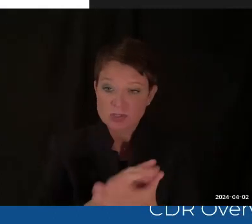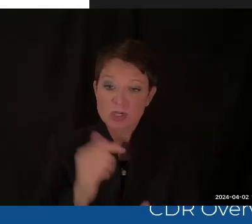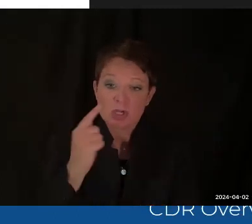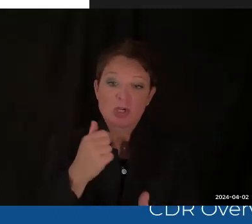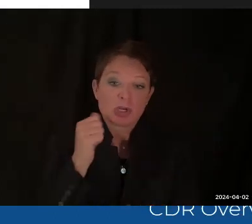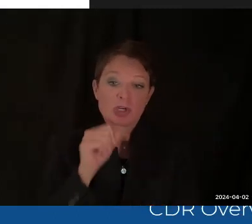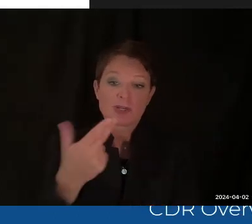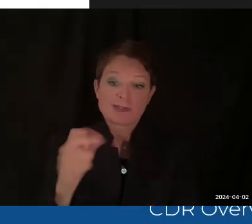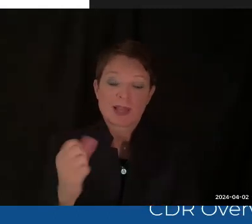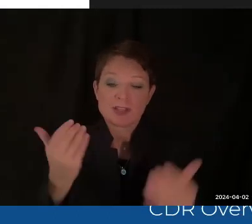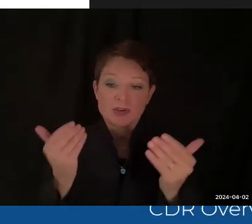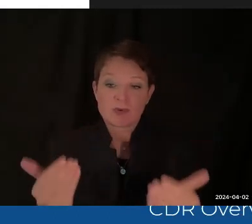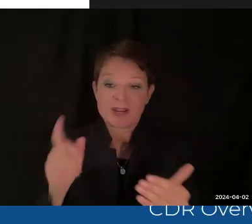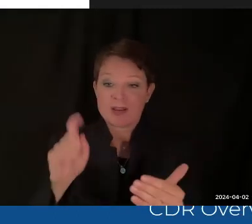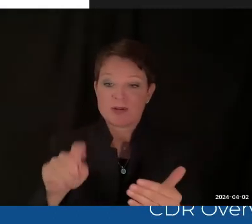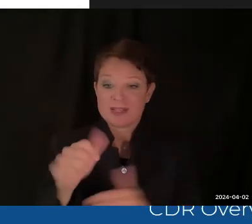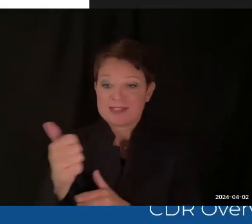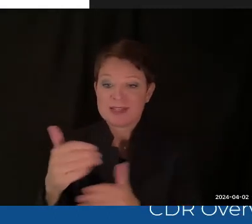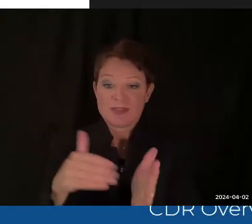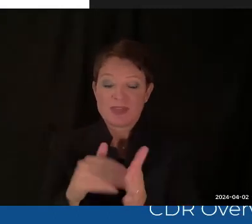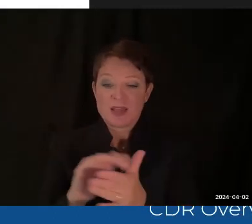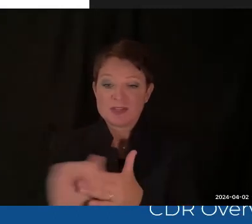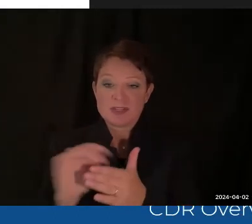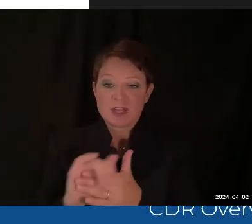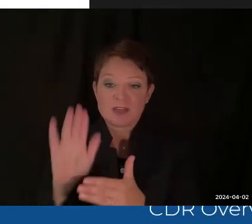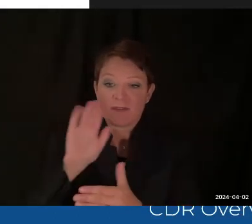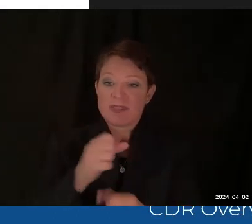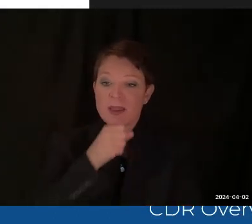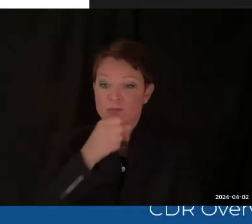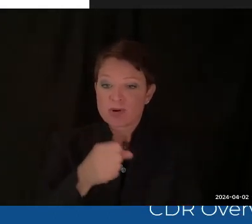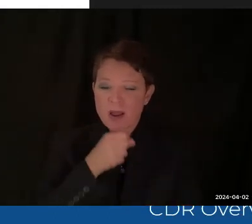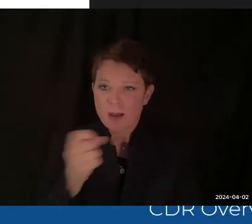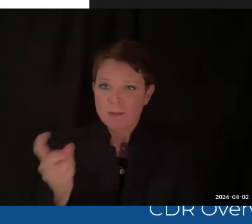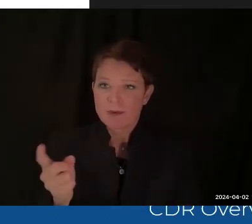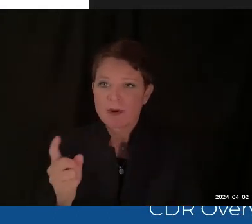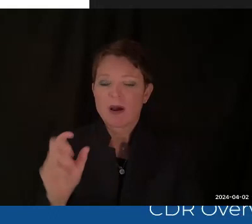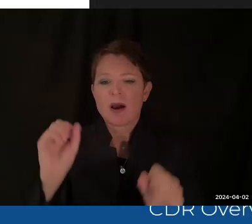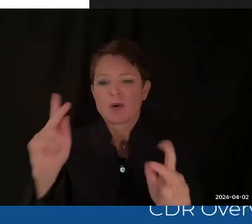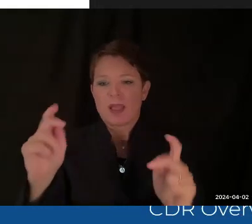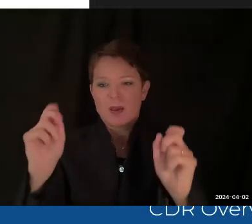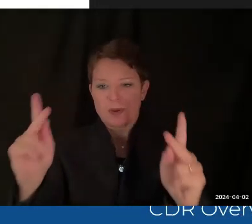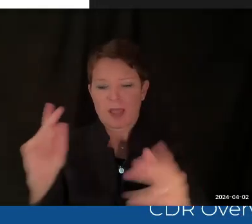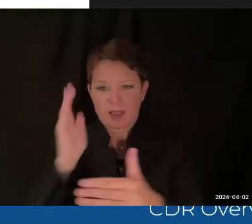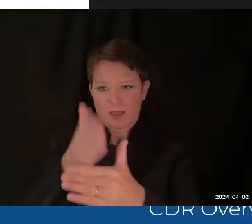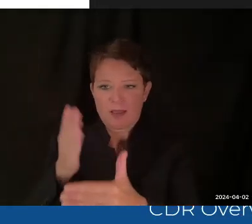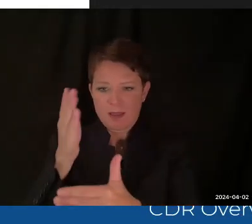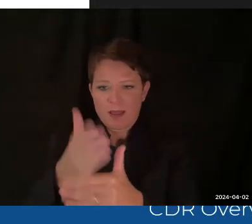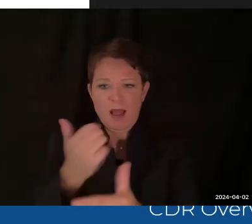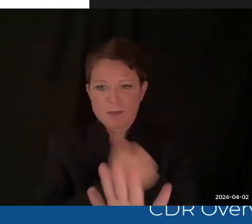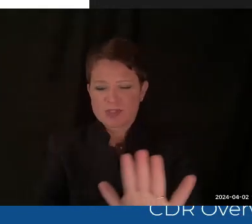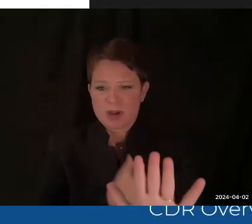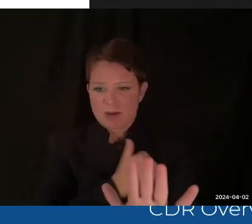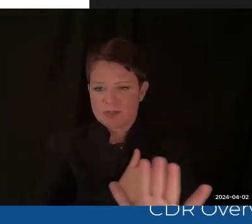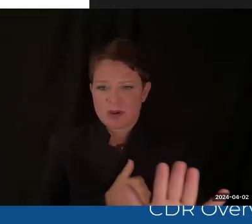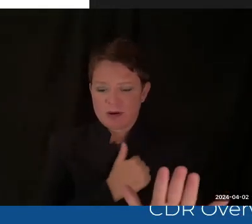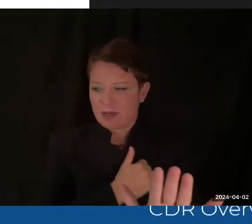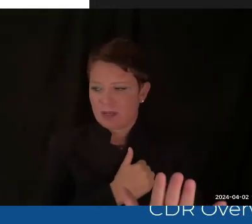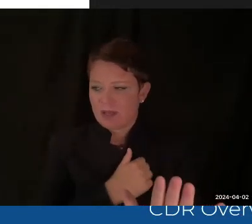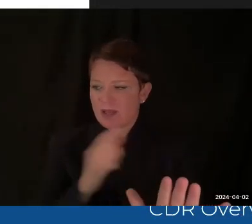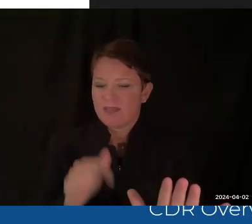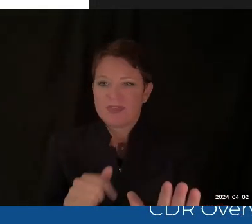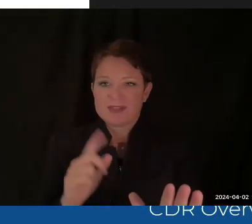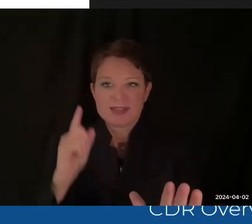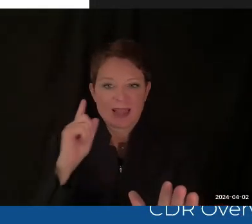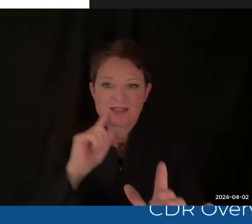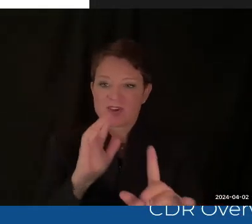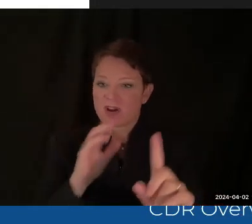High School presently is in need of $10,000 for their prom. Okay. I'm sorry. This just sounds like it